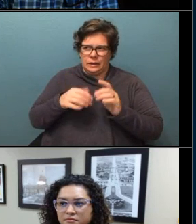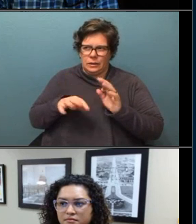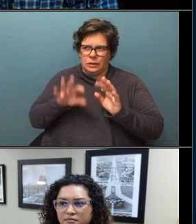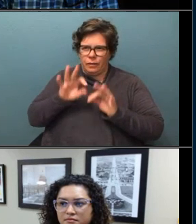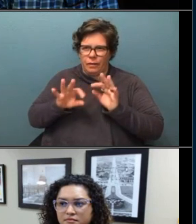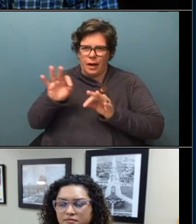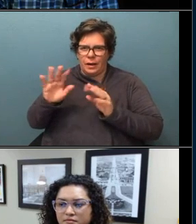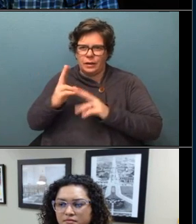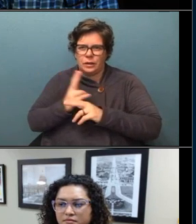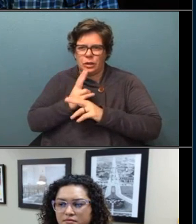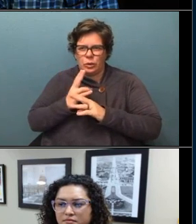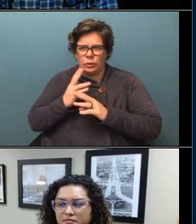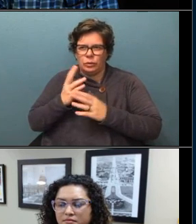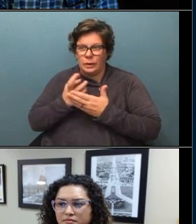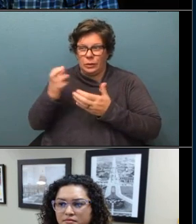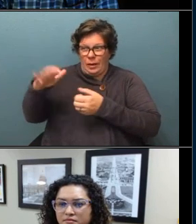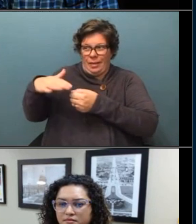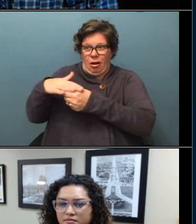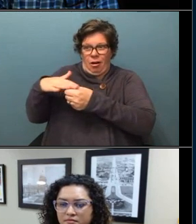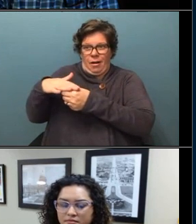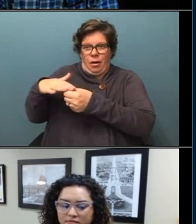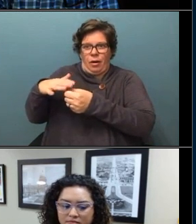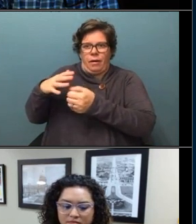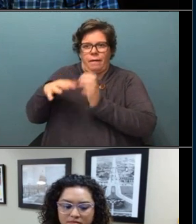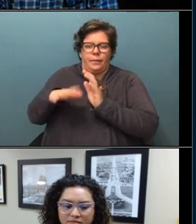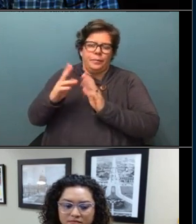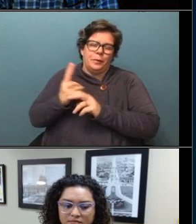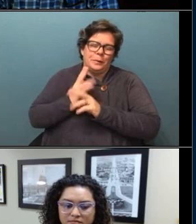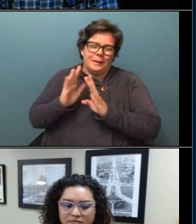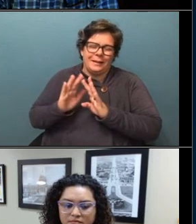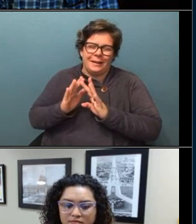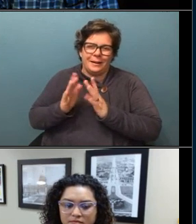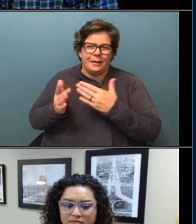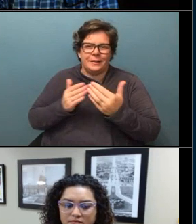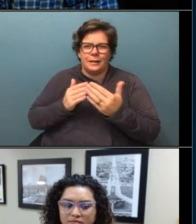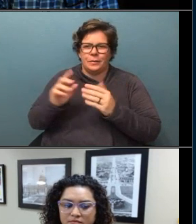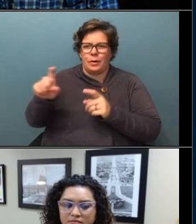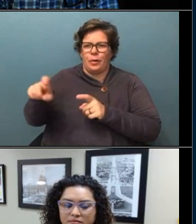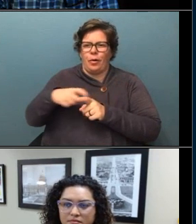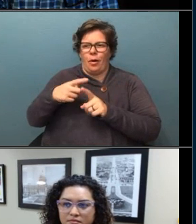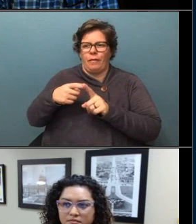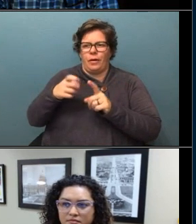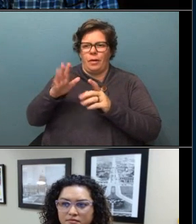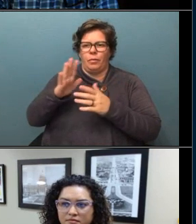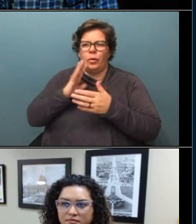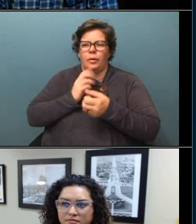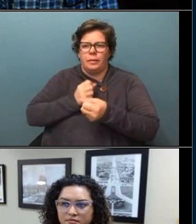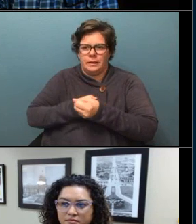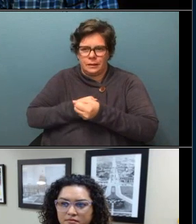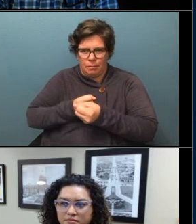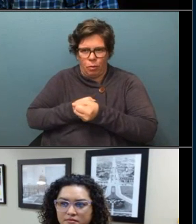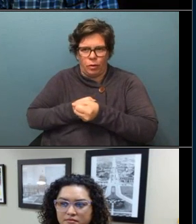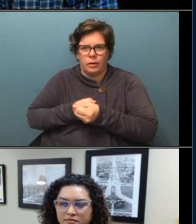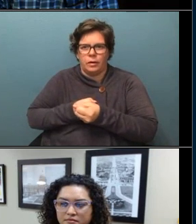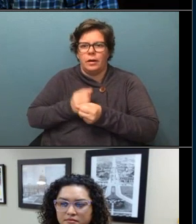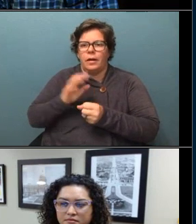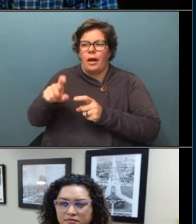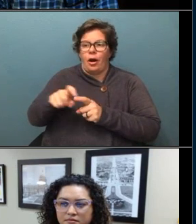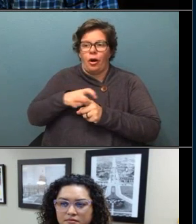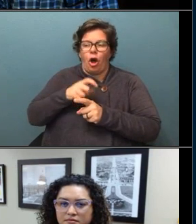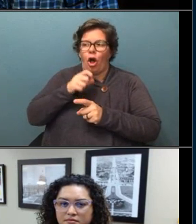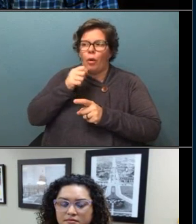using the internet. And so, you know, no matter where a person calls from, they will be supported. Their call will